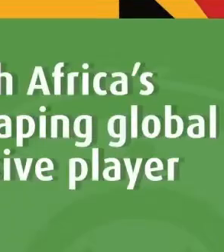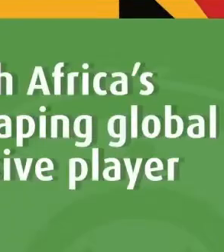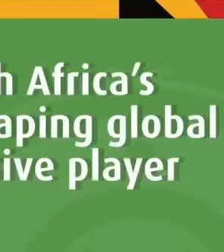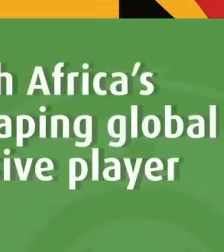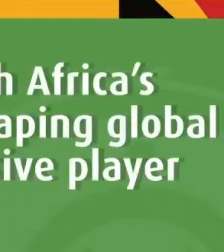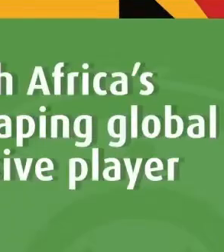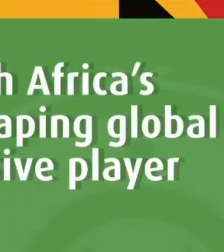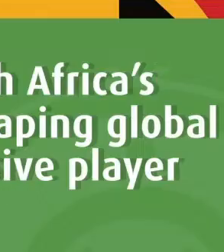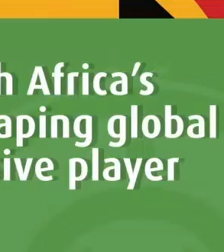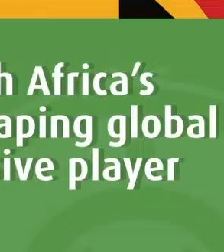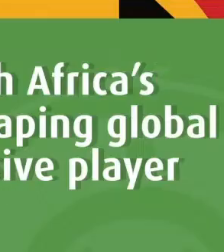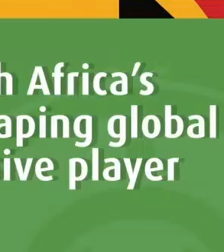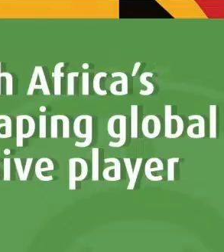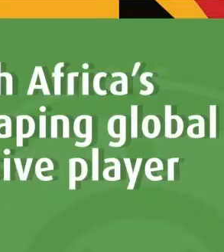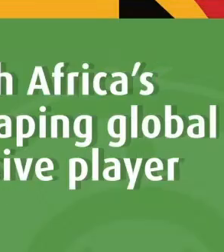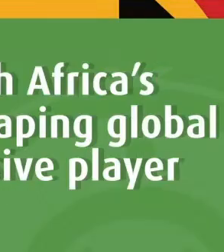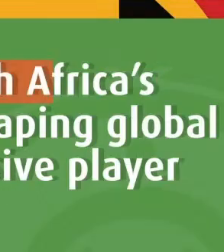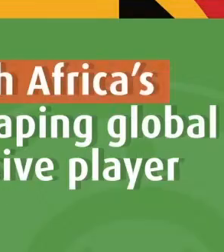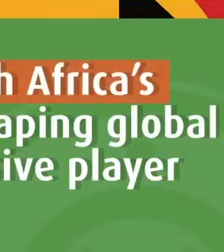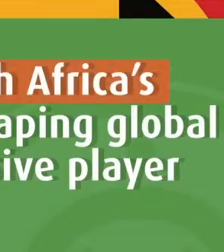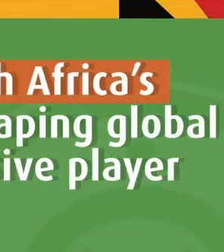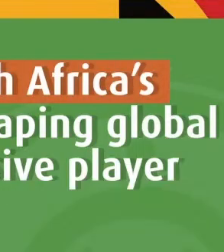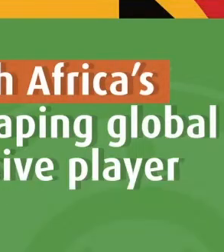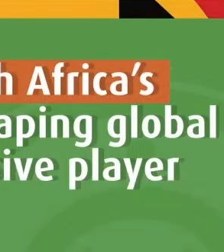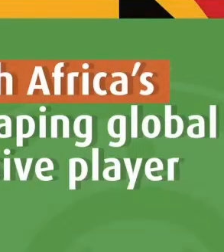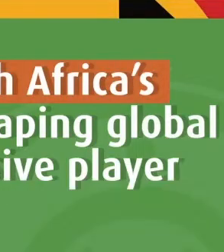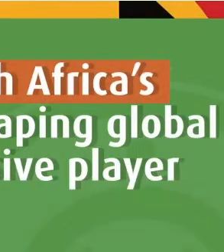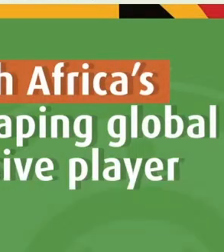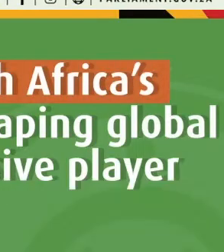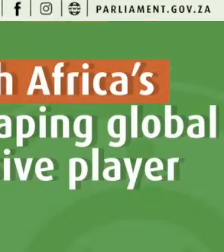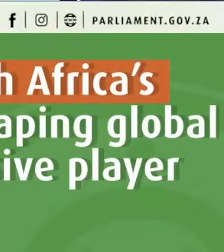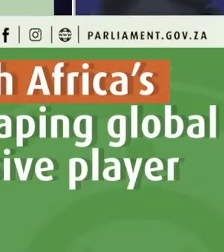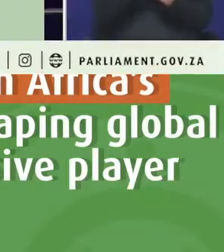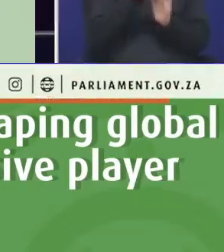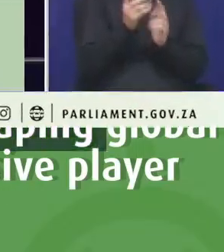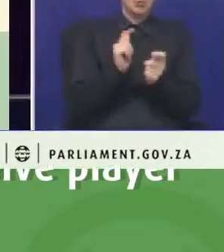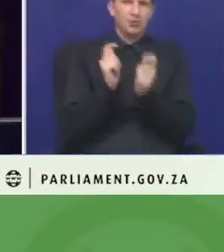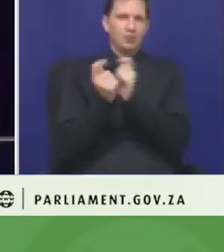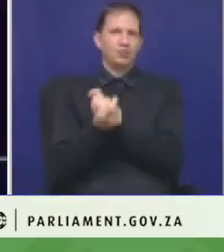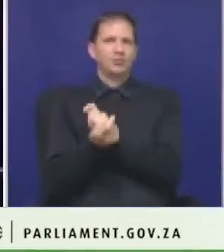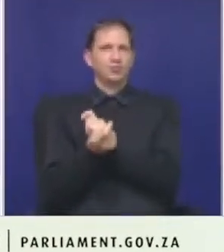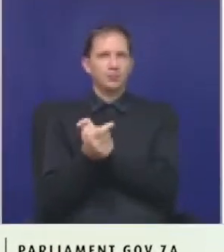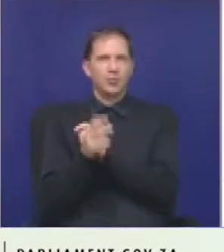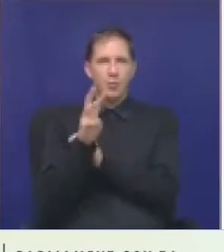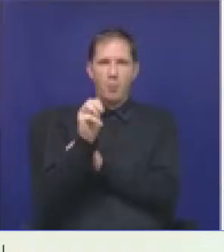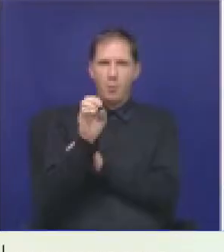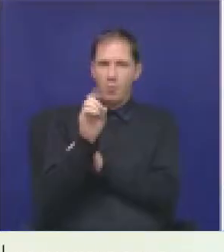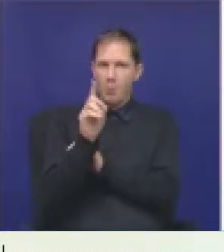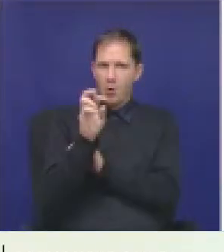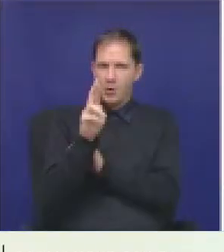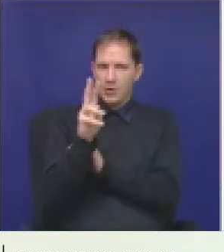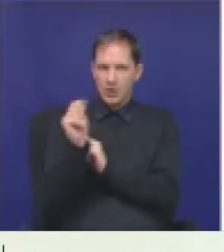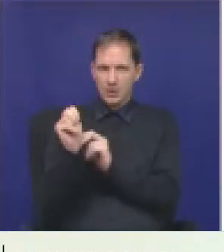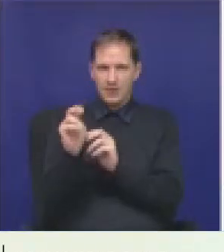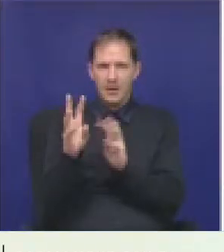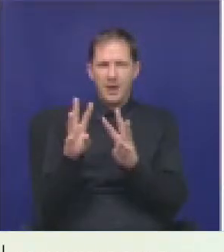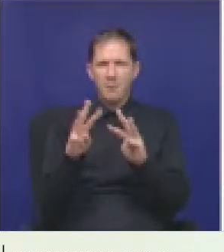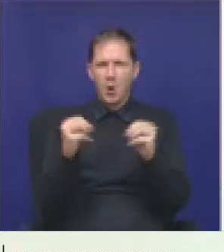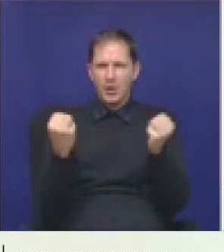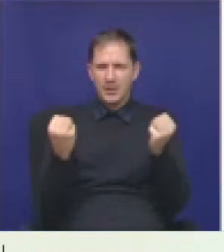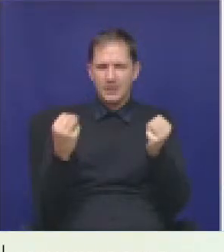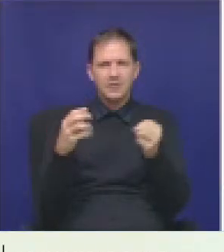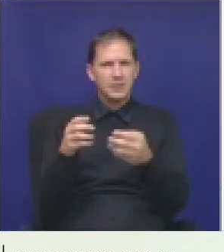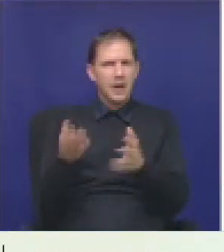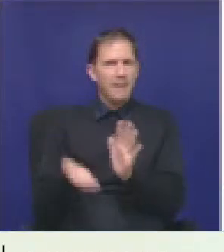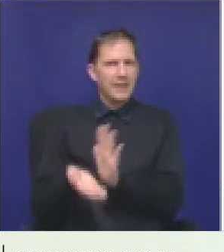And we have spoken about the modernization effort within the economic statistics program, focusing on updating survey